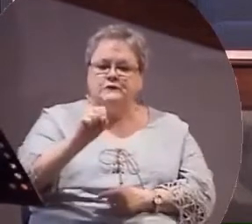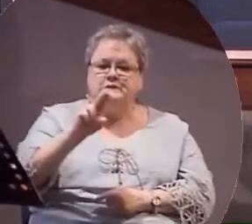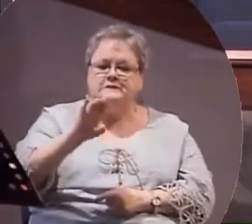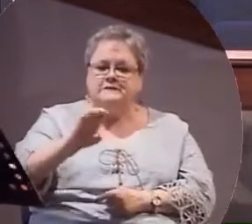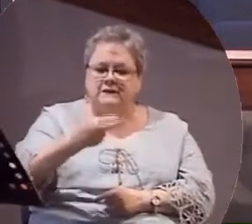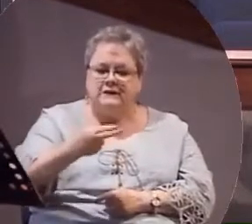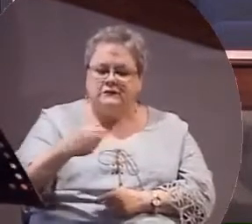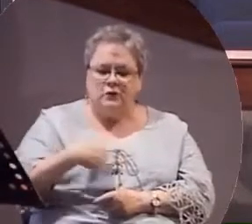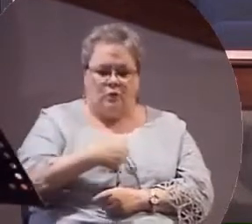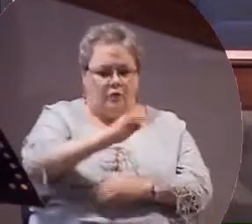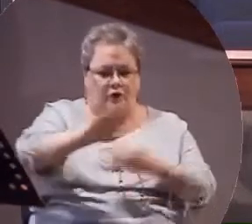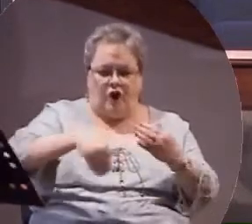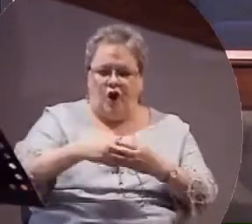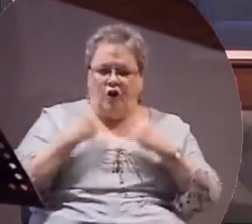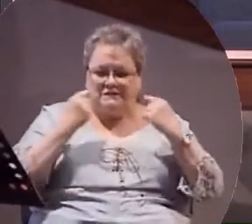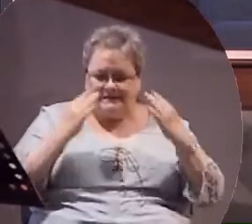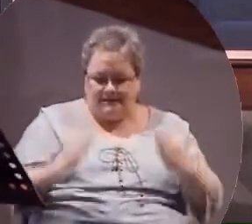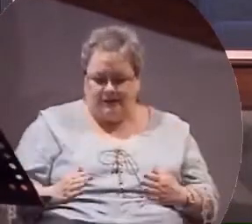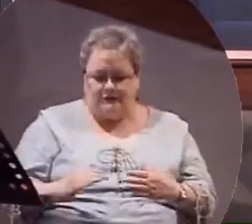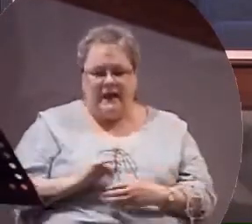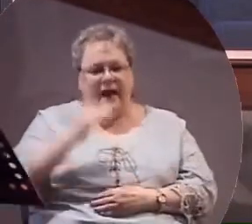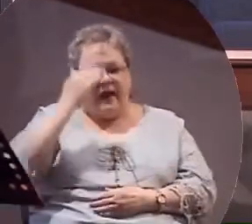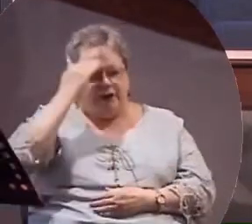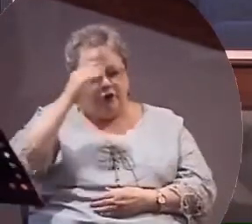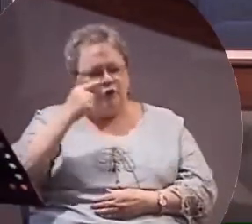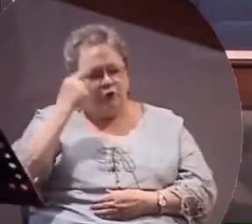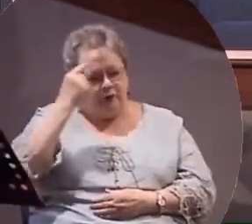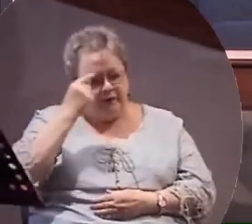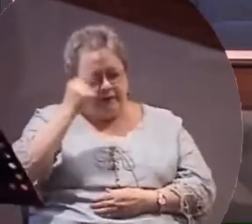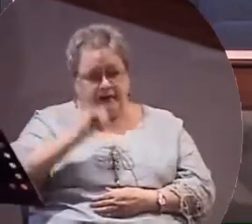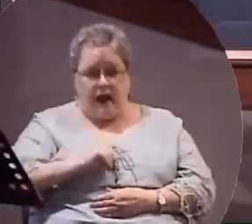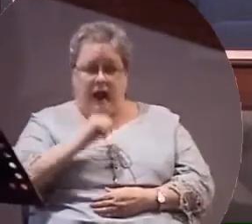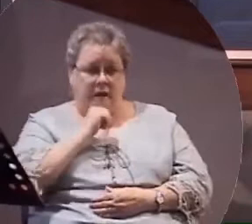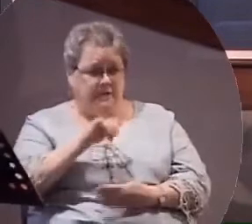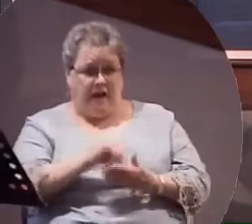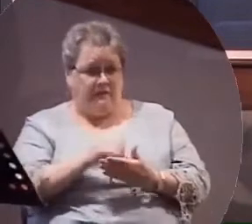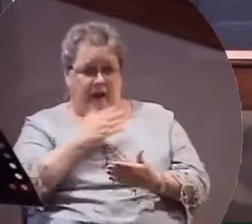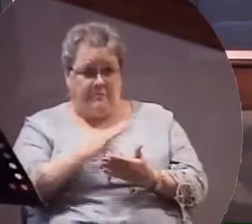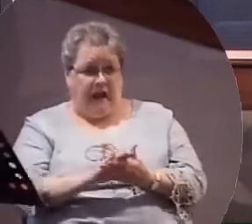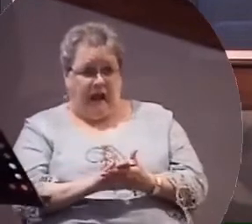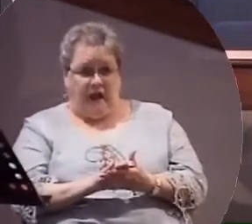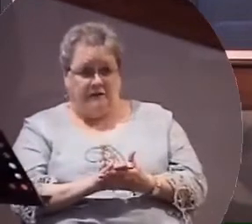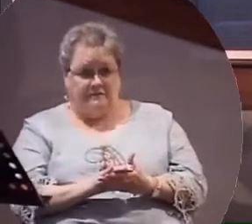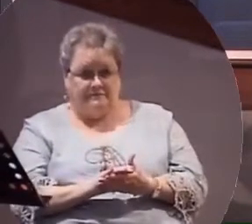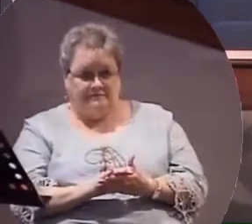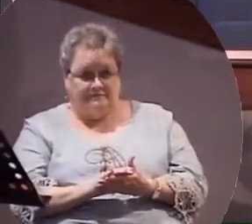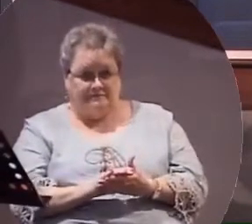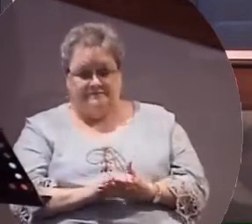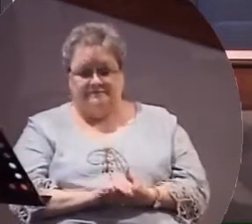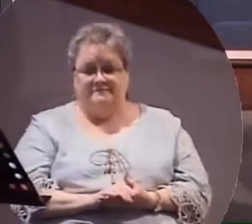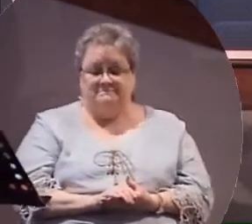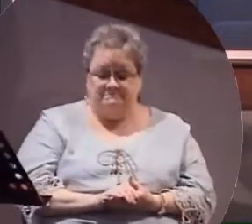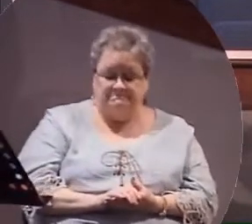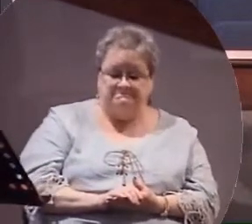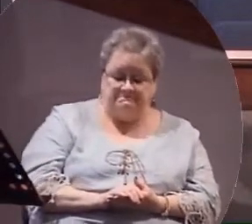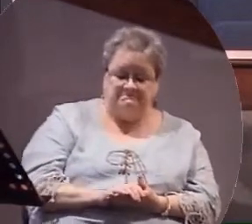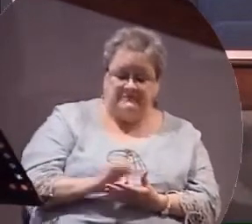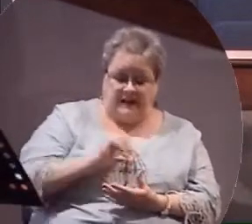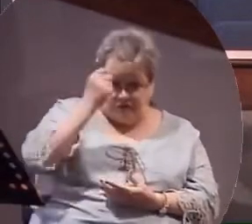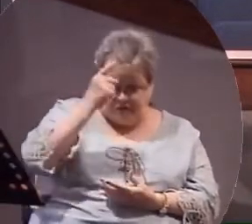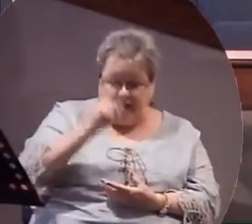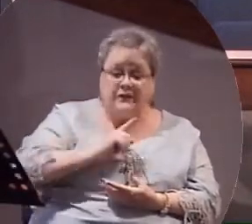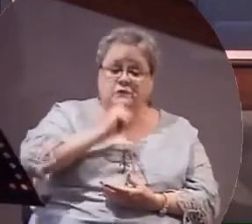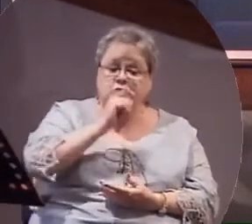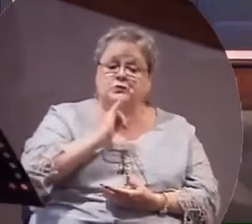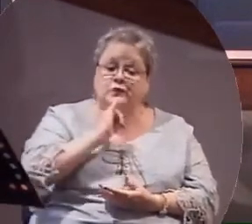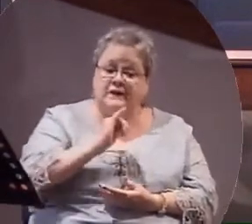all sinners. Now, I know what you may be sitting there thinking tonight. I'm not that bad. Can I tell you something? I get it. You see, the truth of